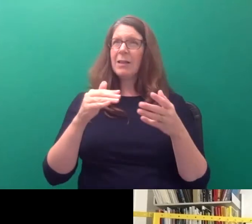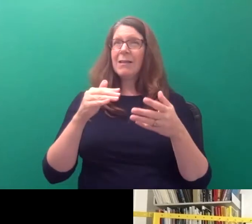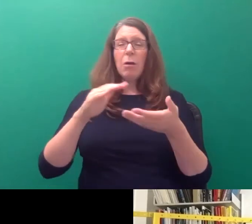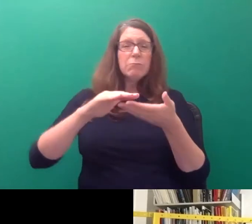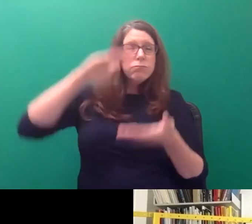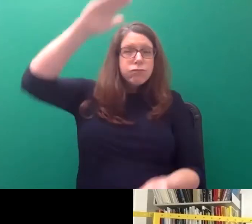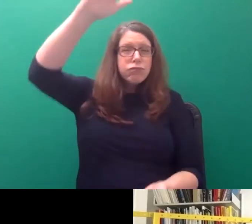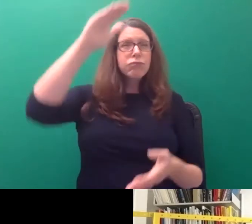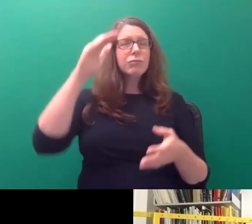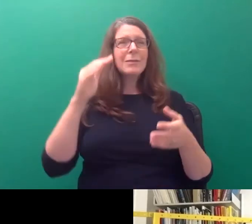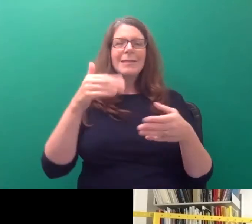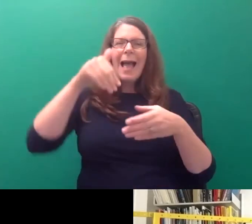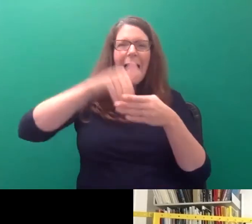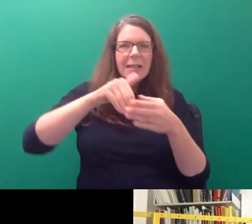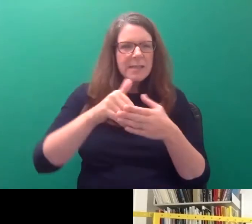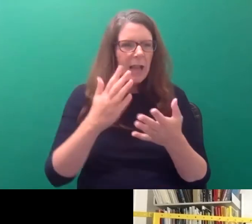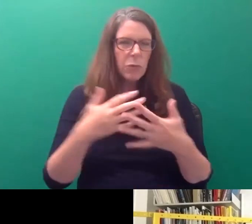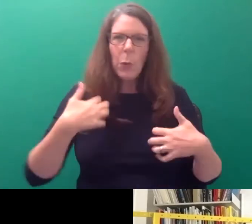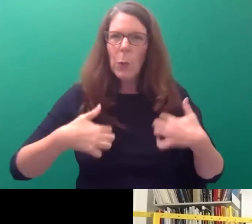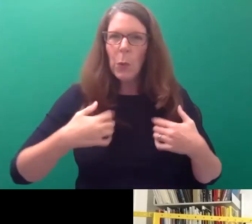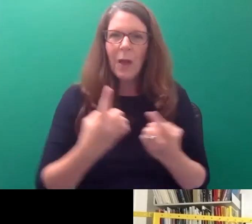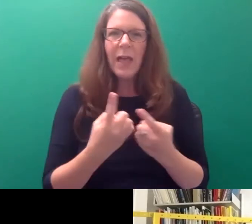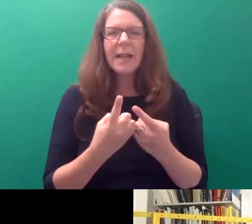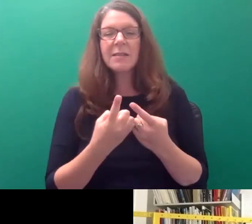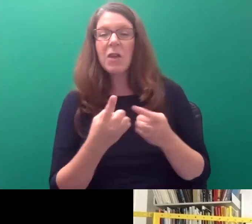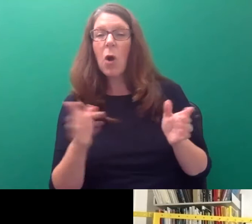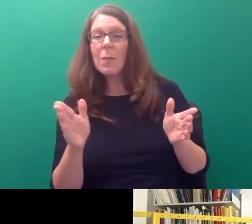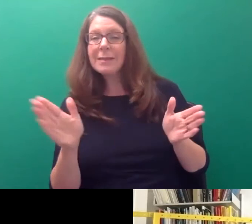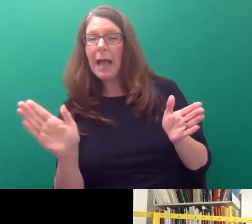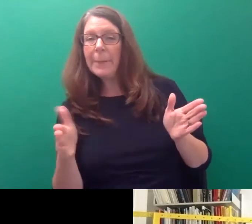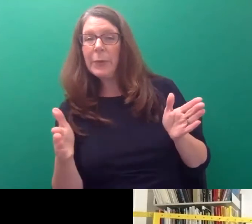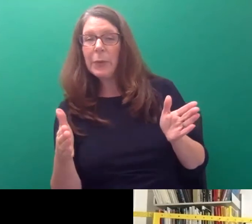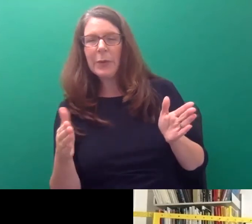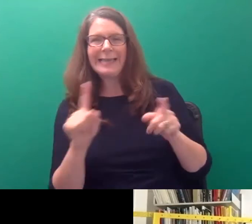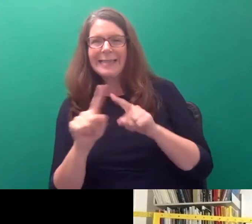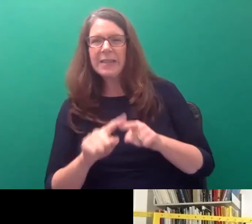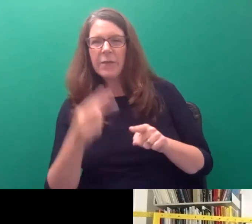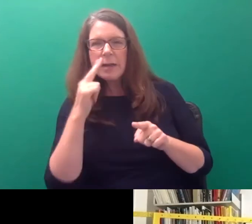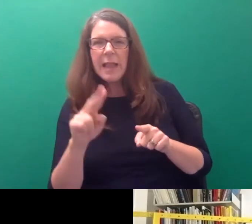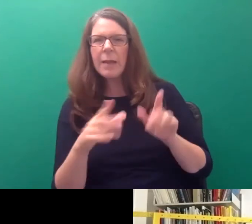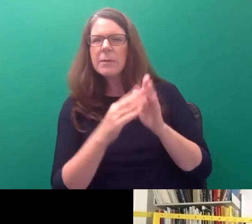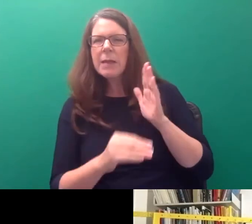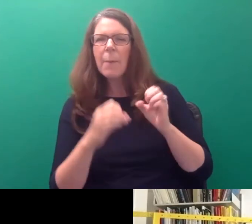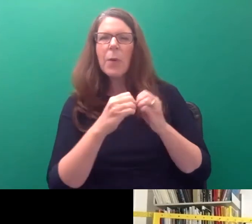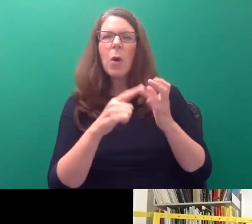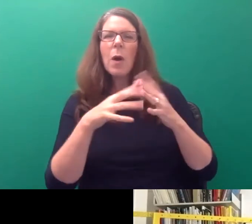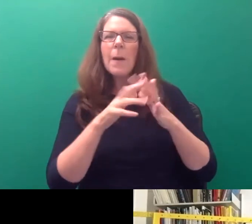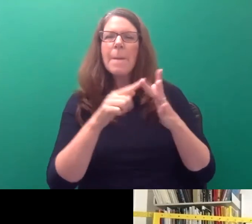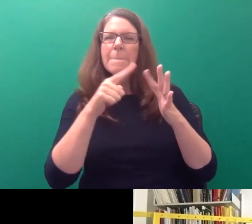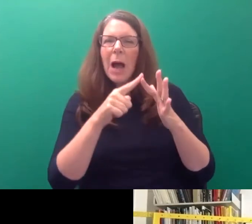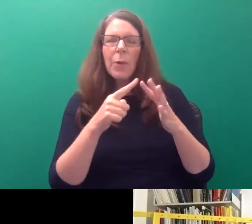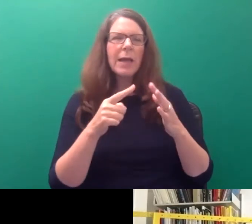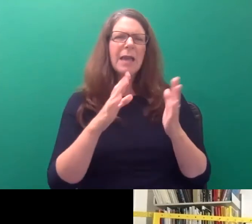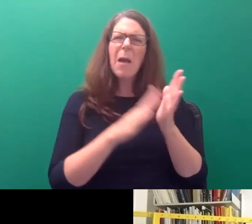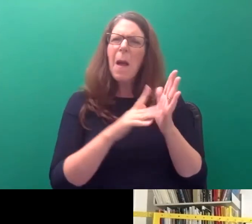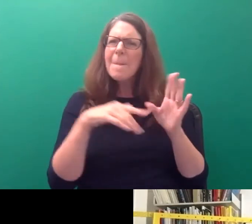with goodies inside. And on the side were stickers with names like Patty, Bowie, Magoo, I think,